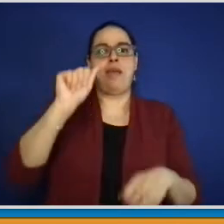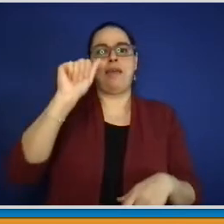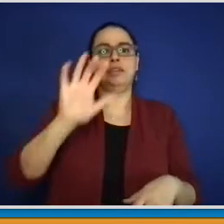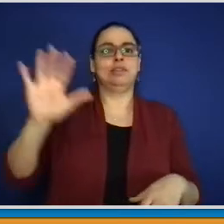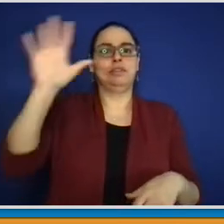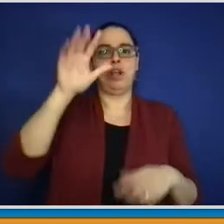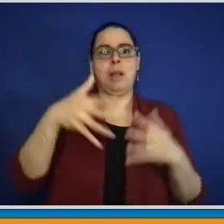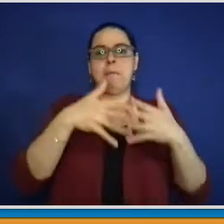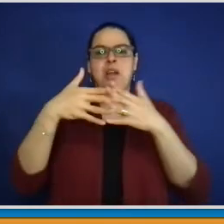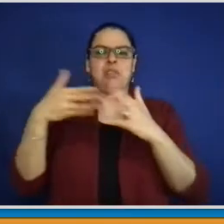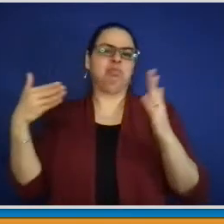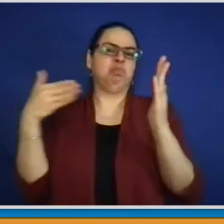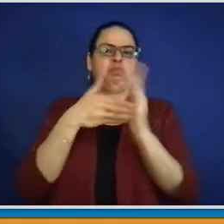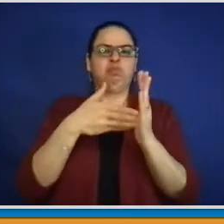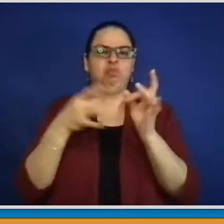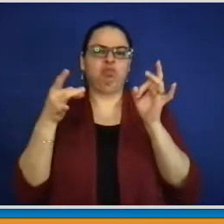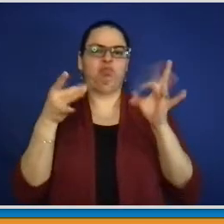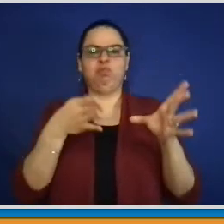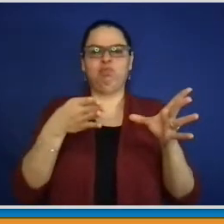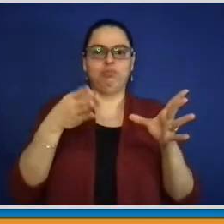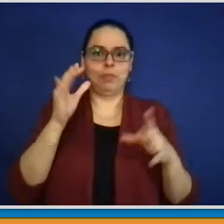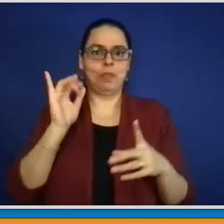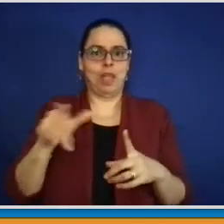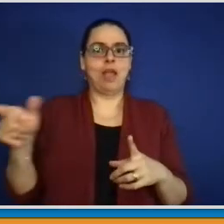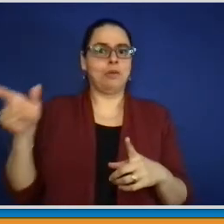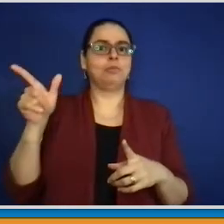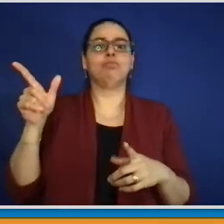happy to have you with us today. Mayor Nancy Kabulian.